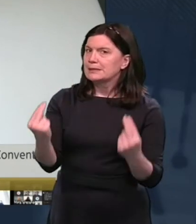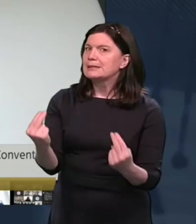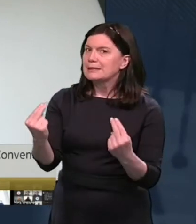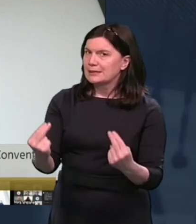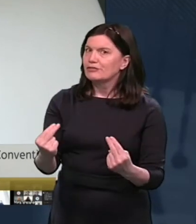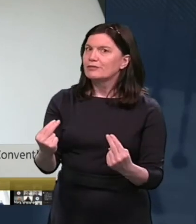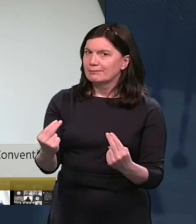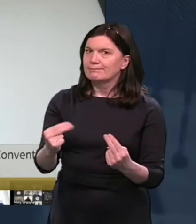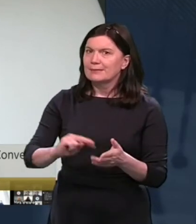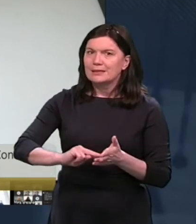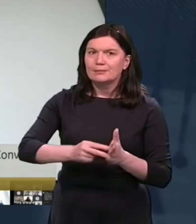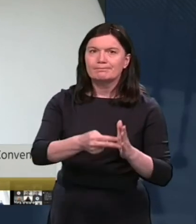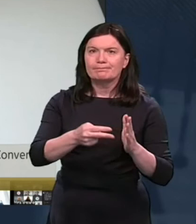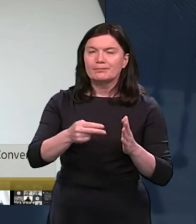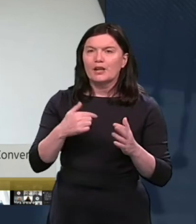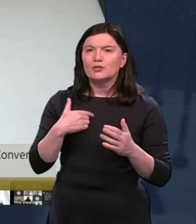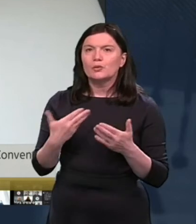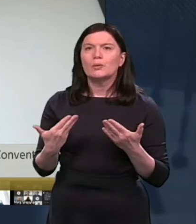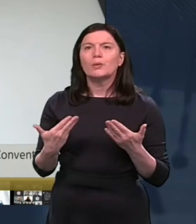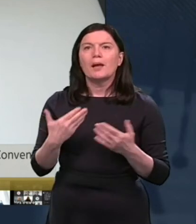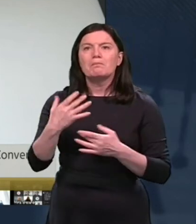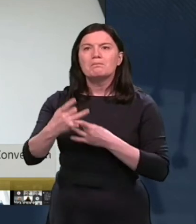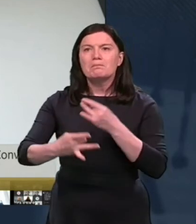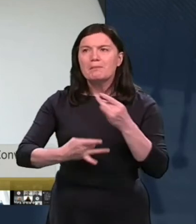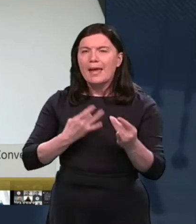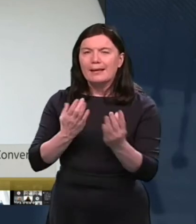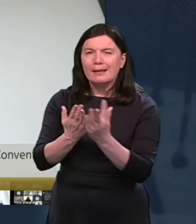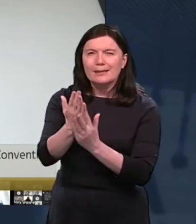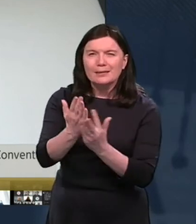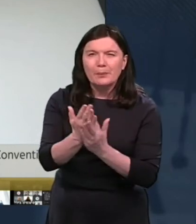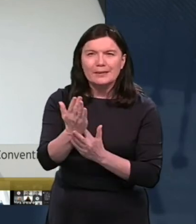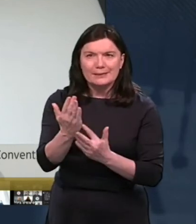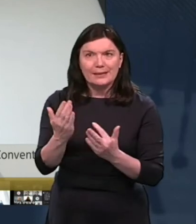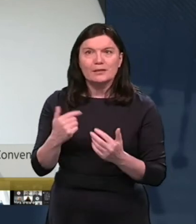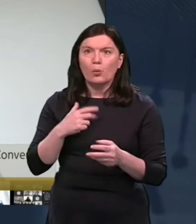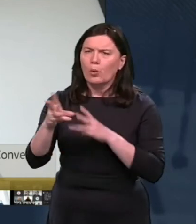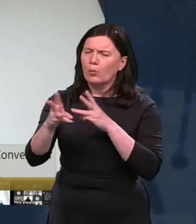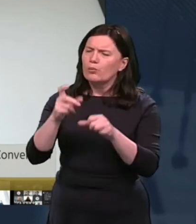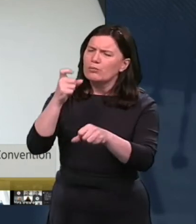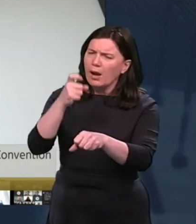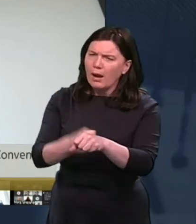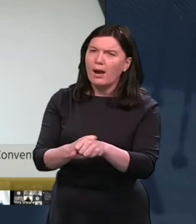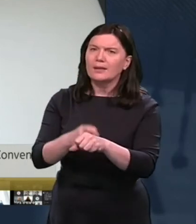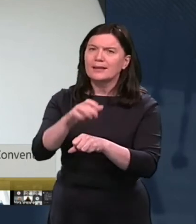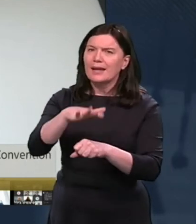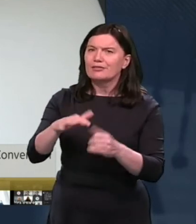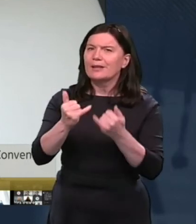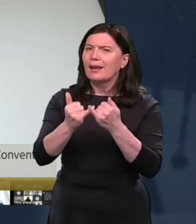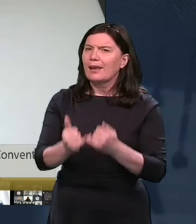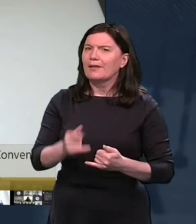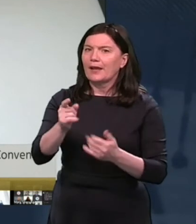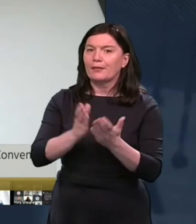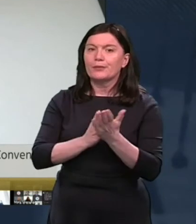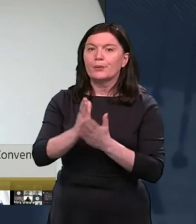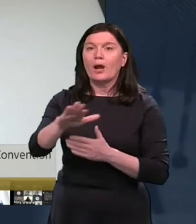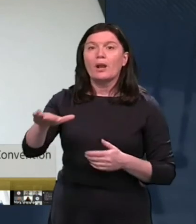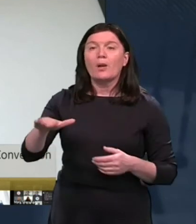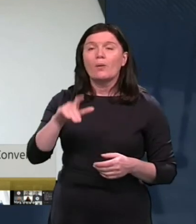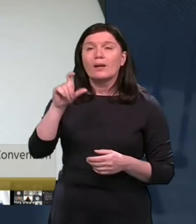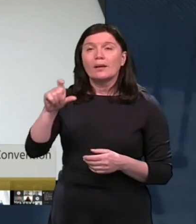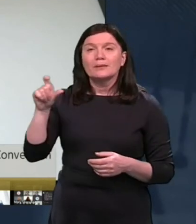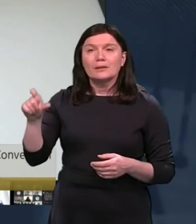infrastructure, to deliver and unlock opportunities for people. So we're really working hard on areas like that through our local authority system, through